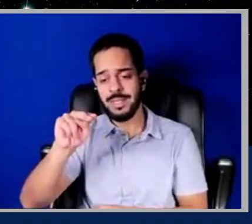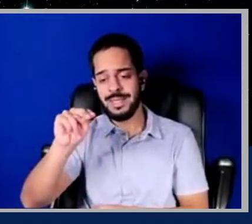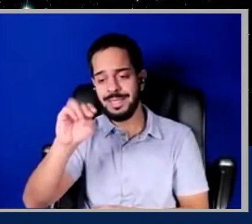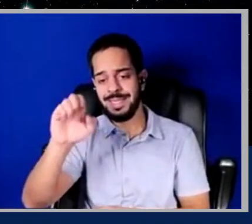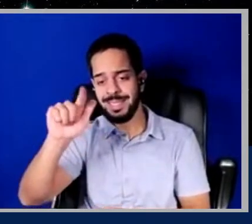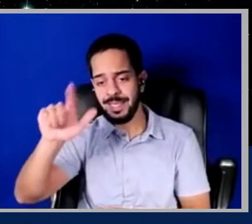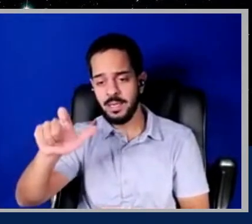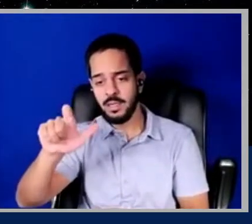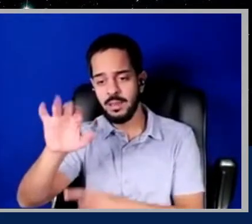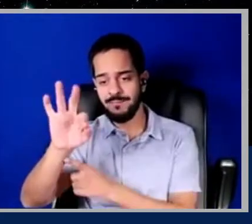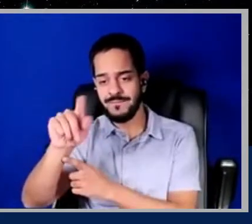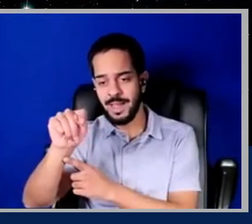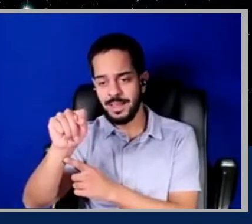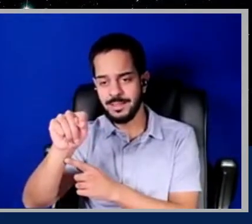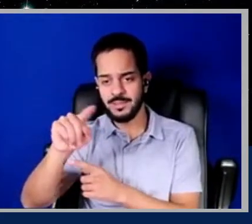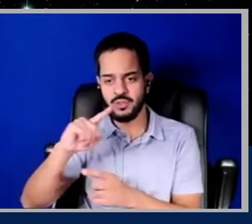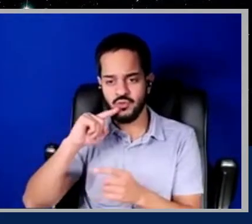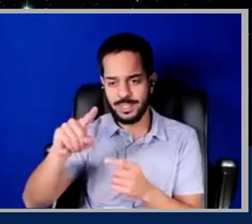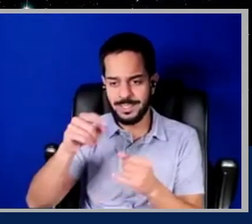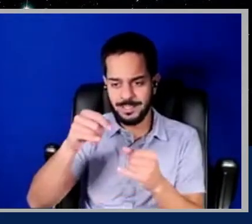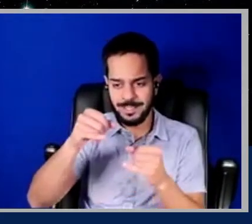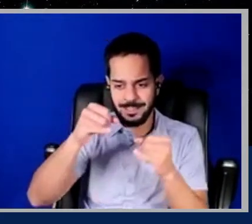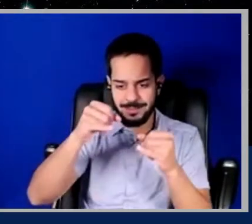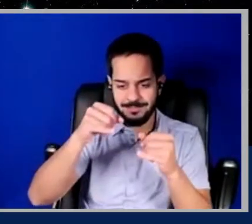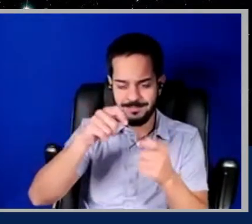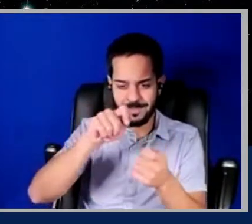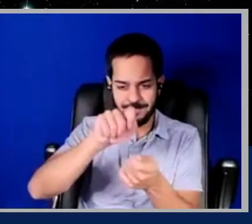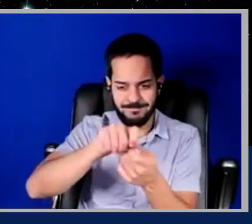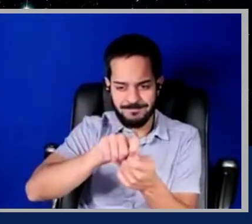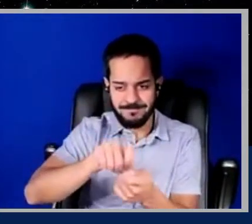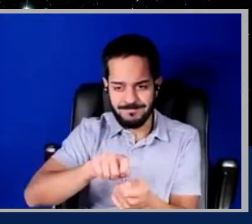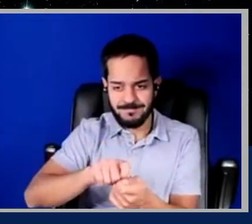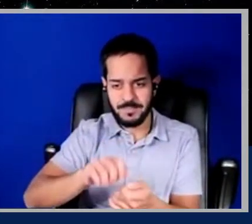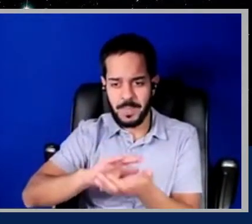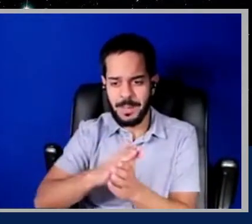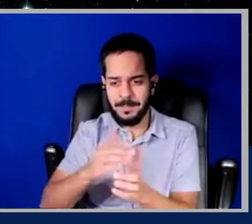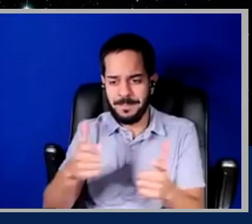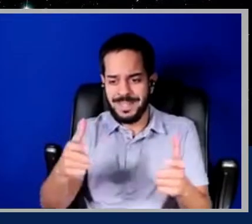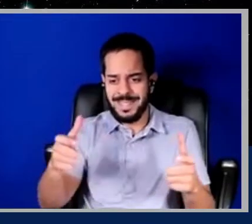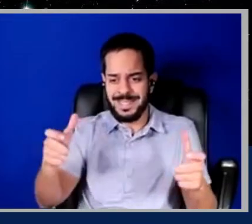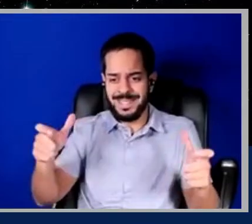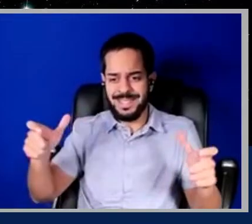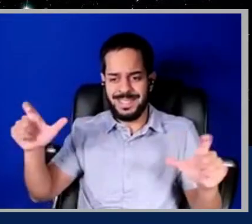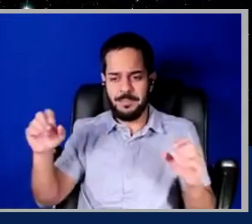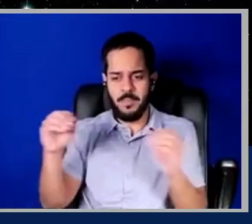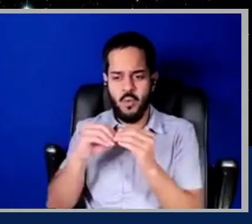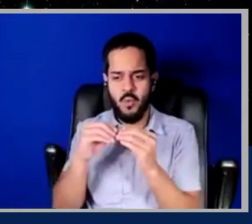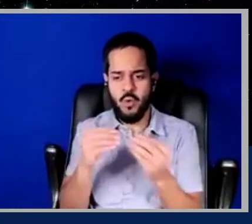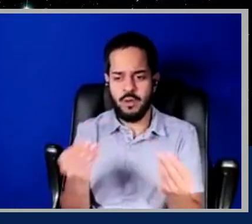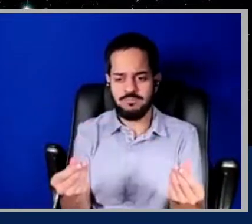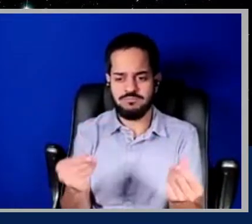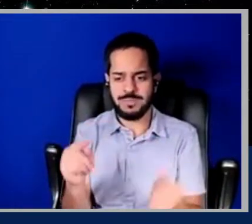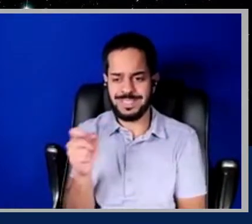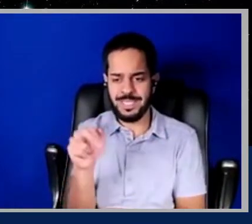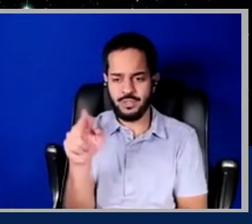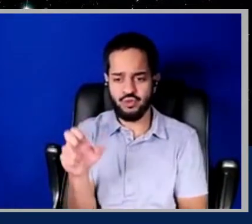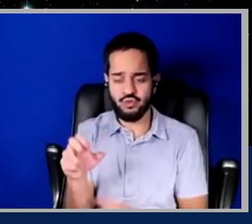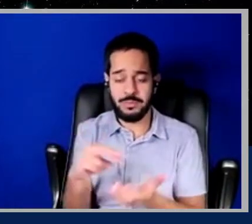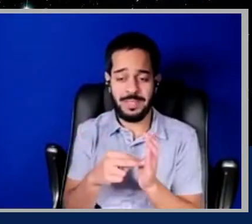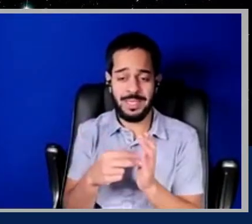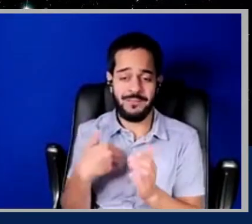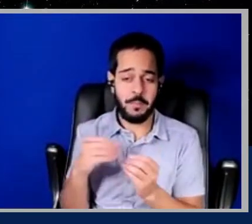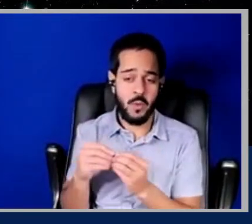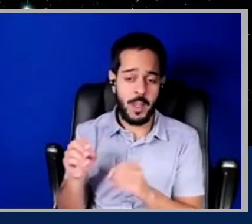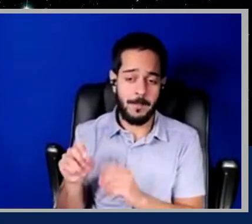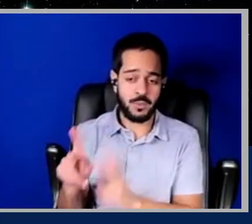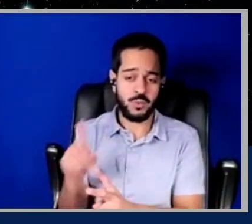something big and really textured and really, yeah, there would be a lot of artist license to take in there. But